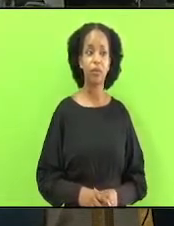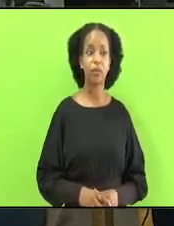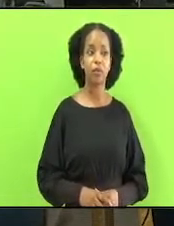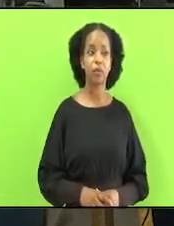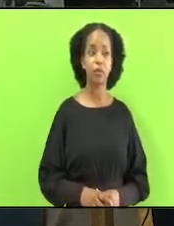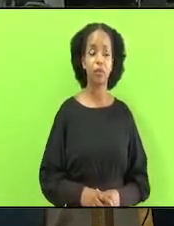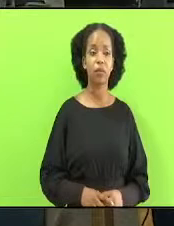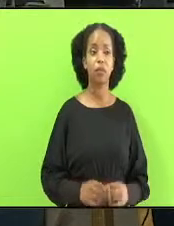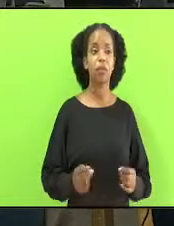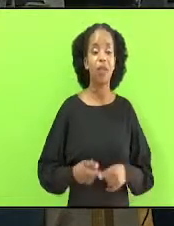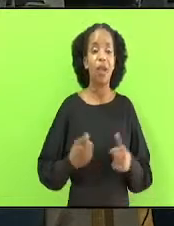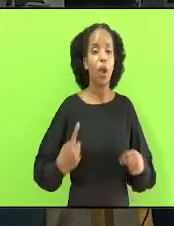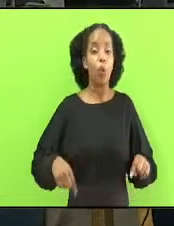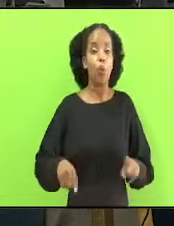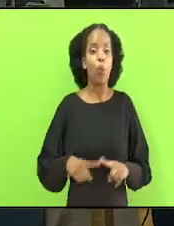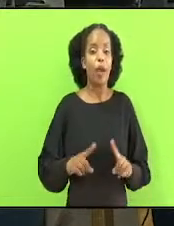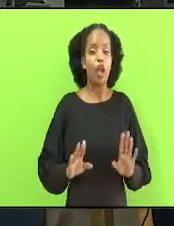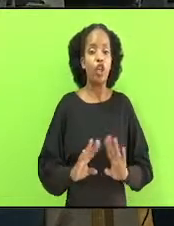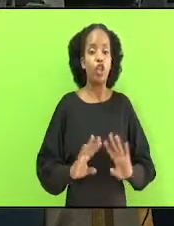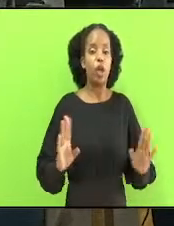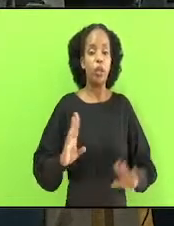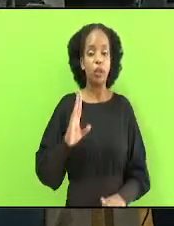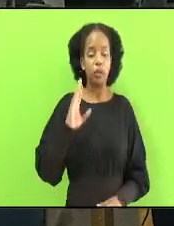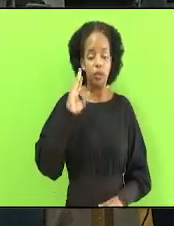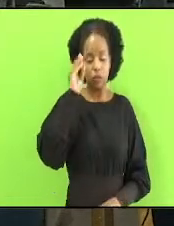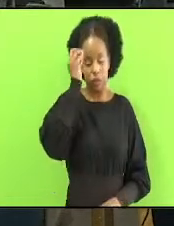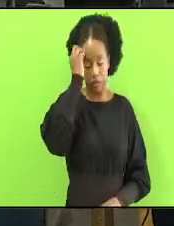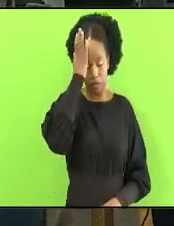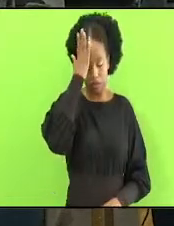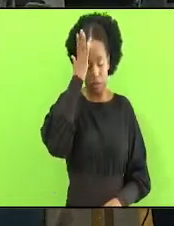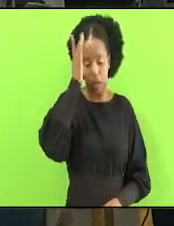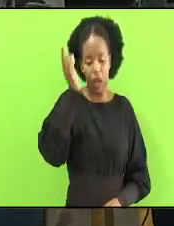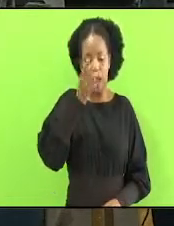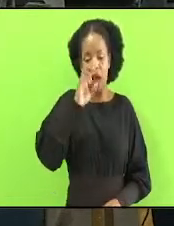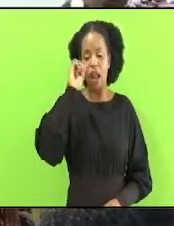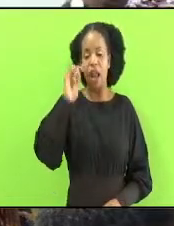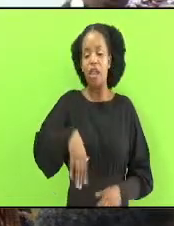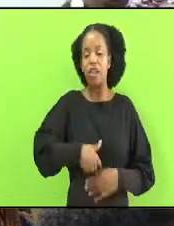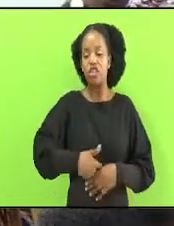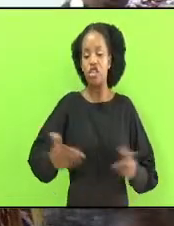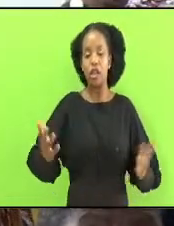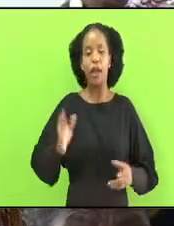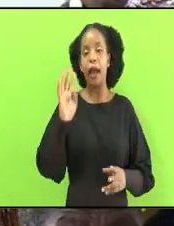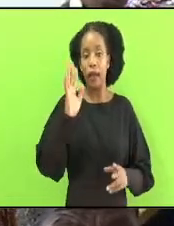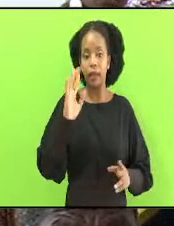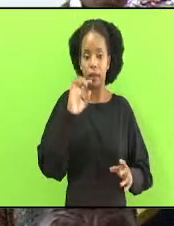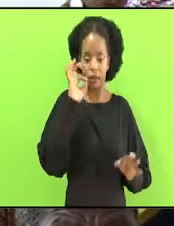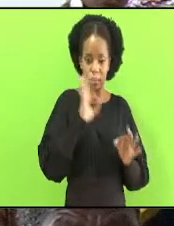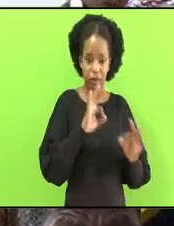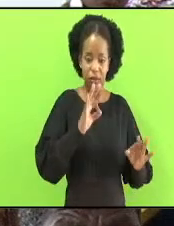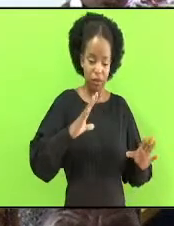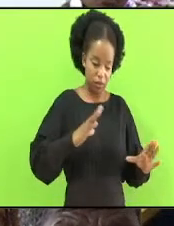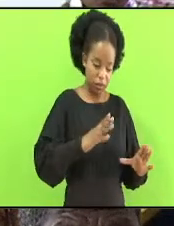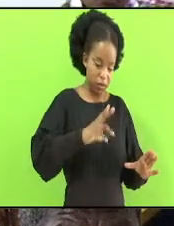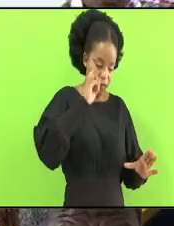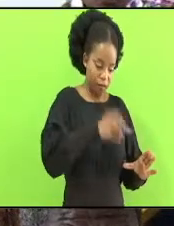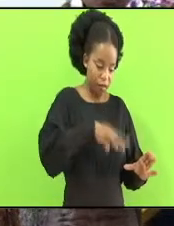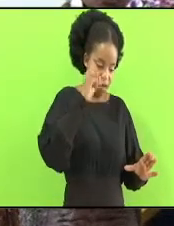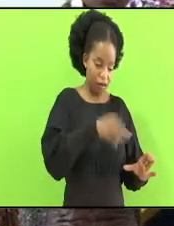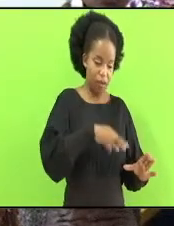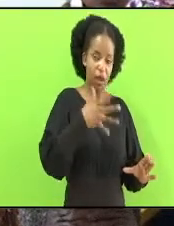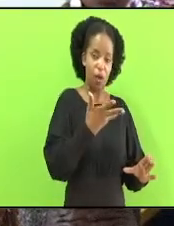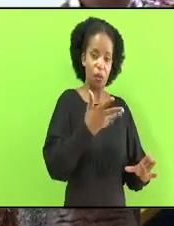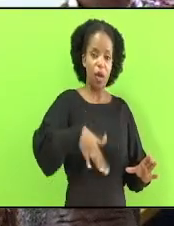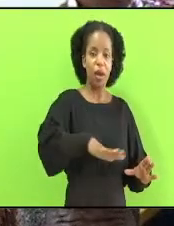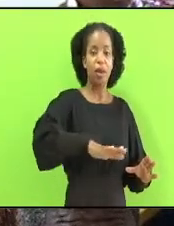take to consideration that there should be dumping sites for development, for